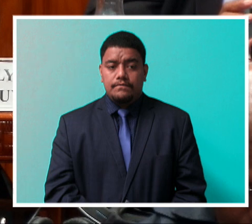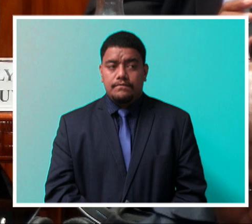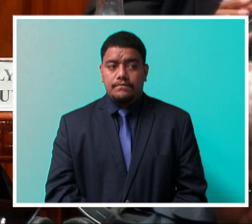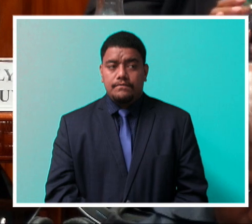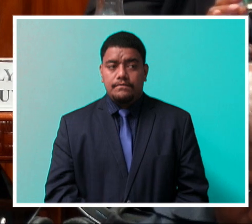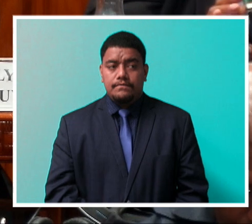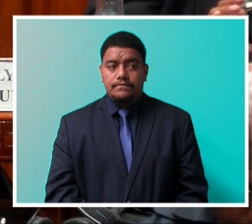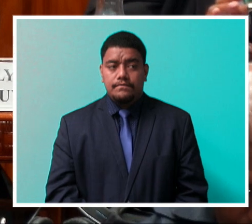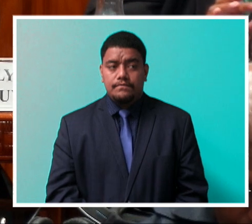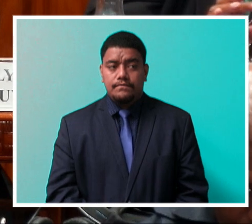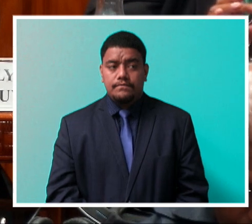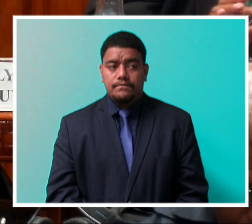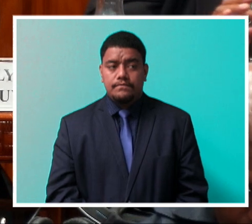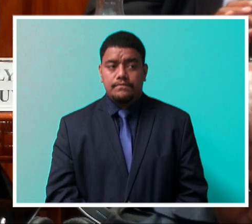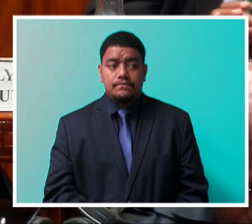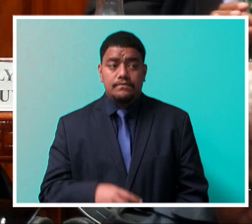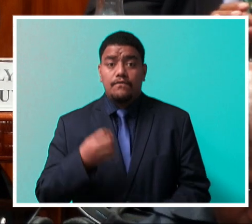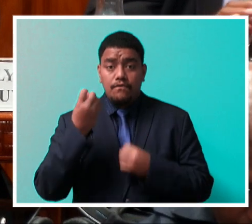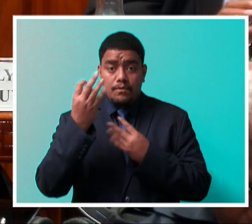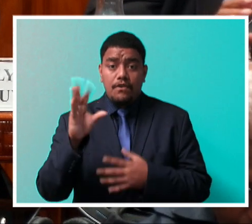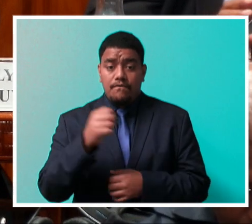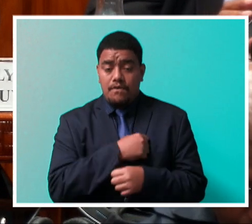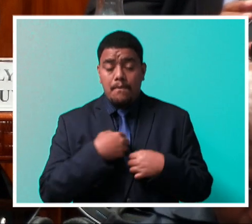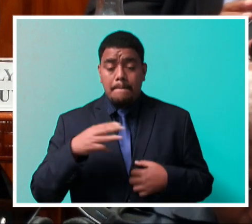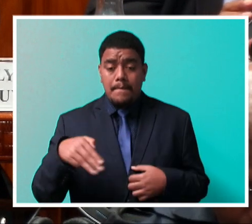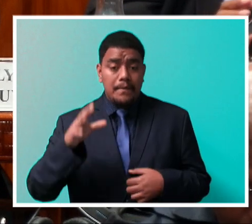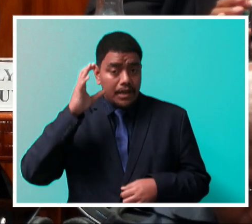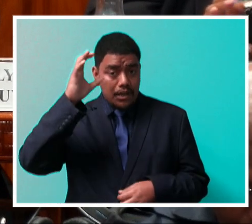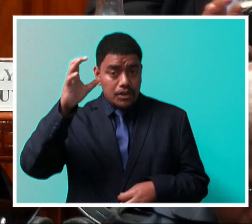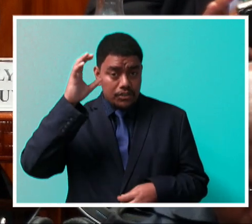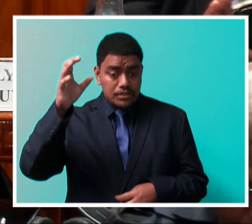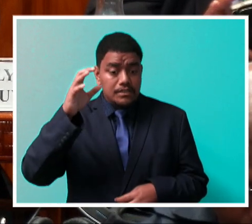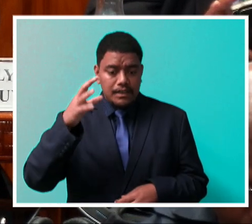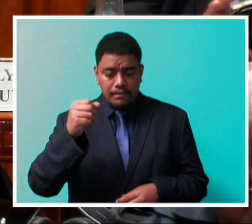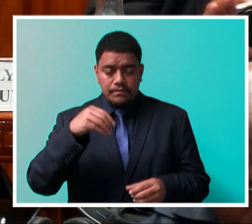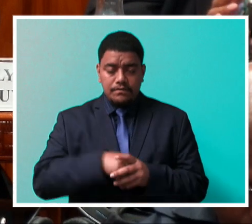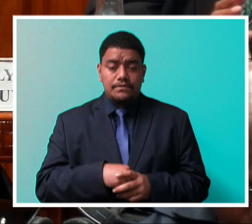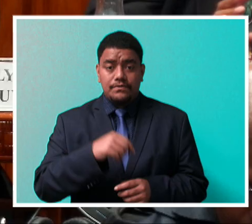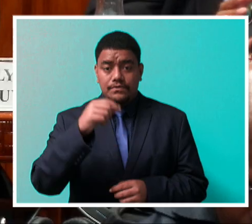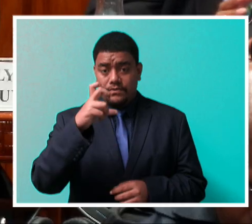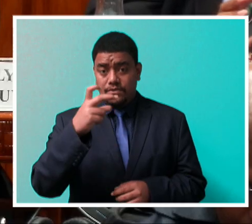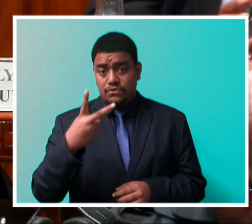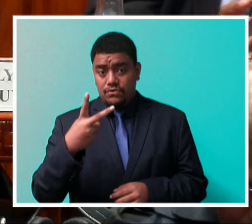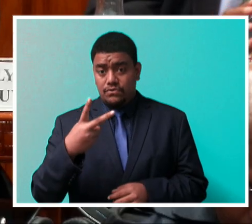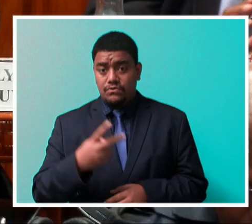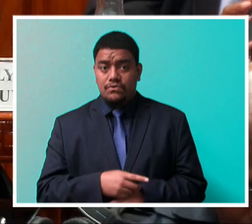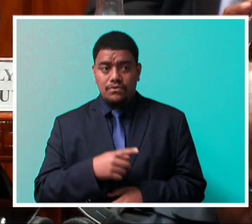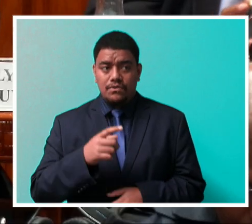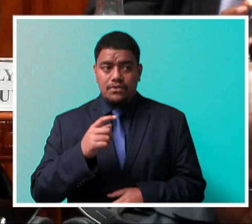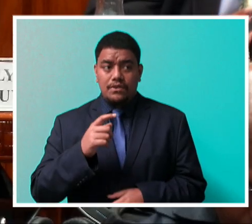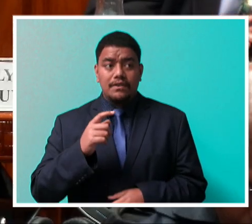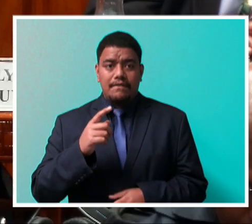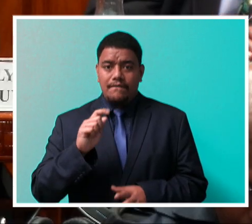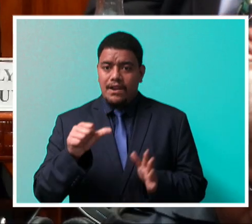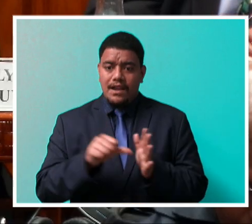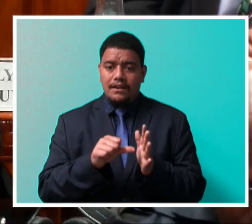For the information of our members, if a country goes into Category 2, it won't be allowed to fly into the United States. So